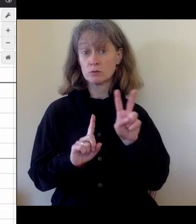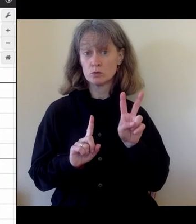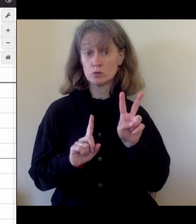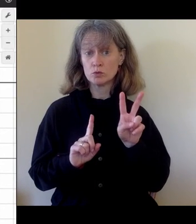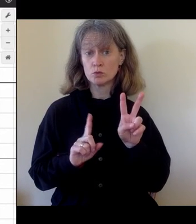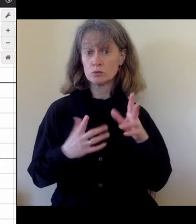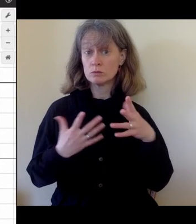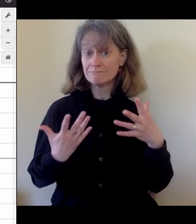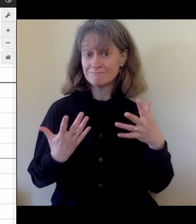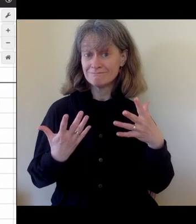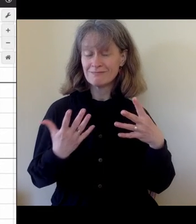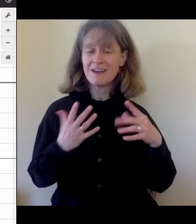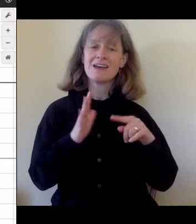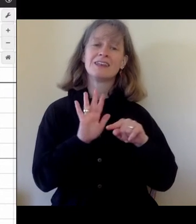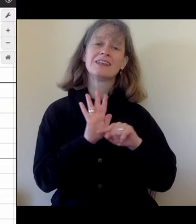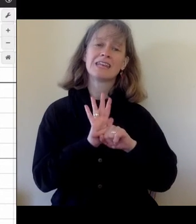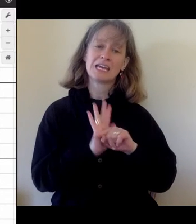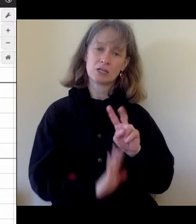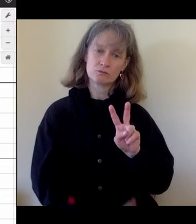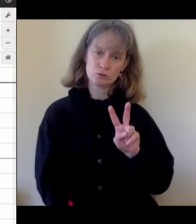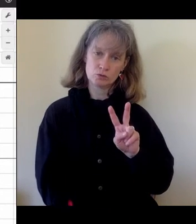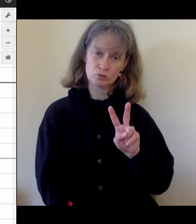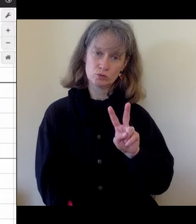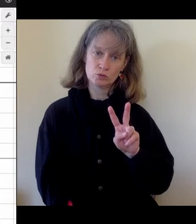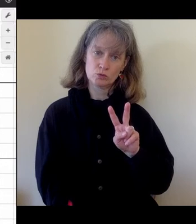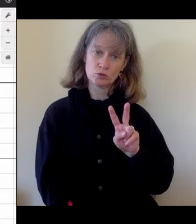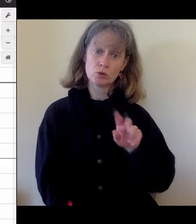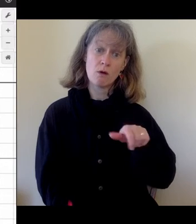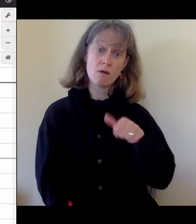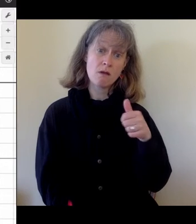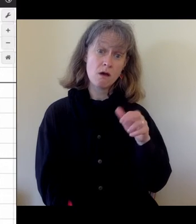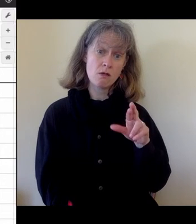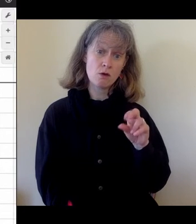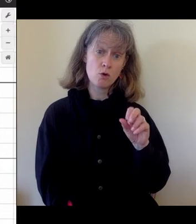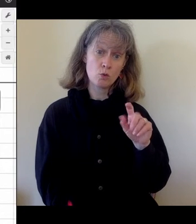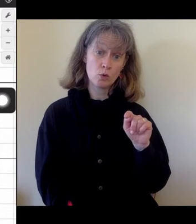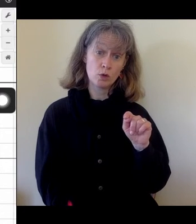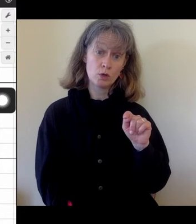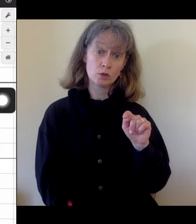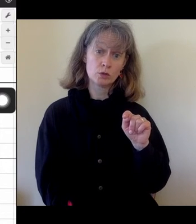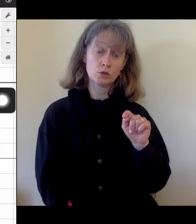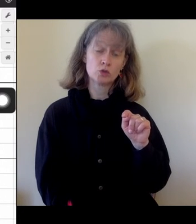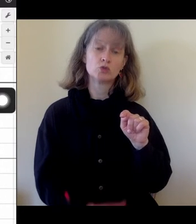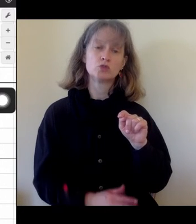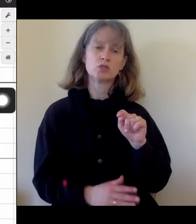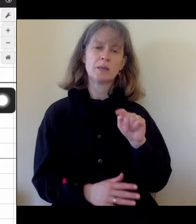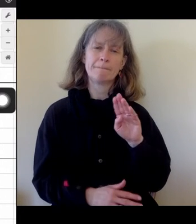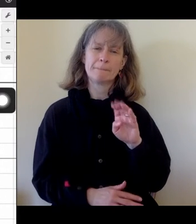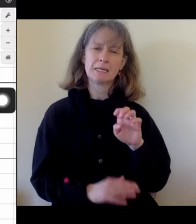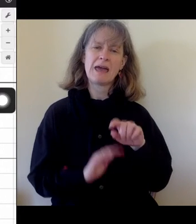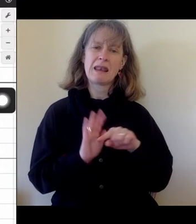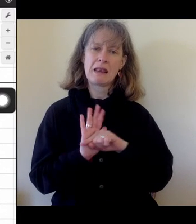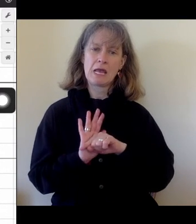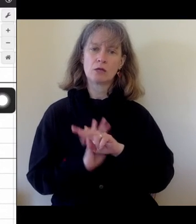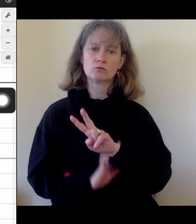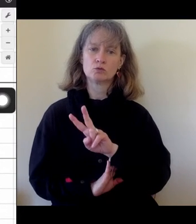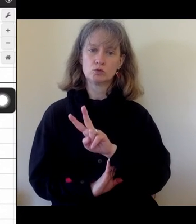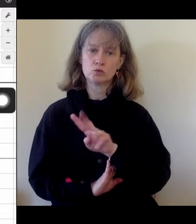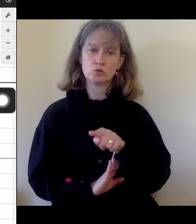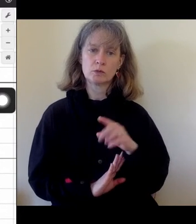-2. So one of the roots should be -2, 0,